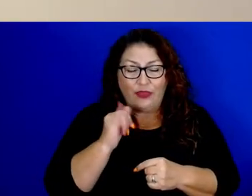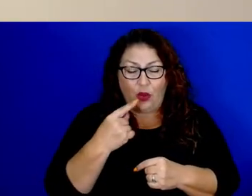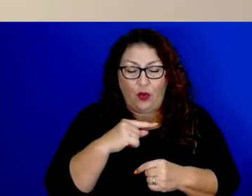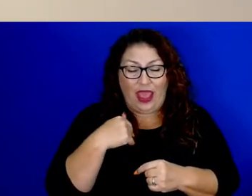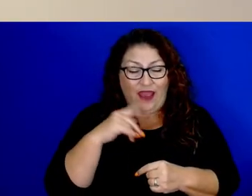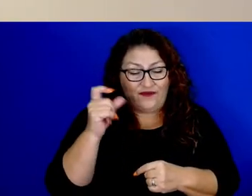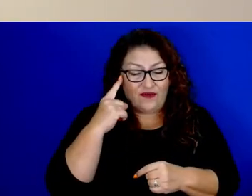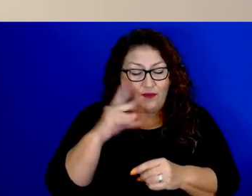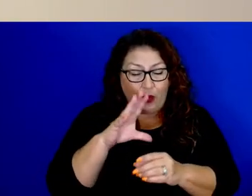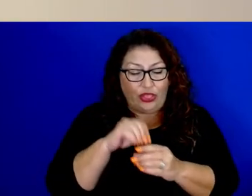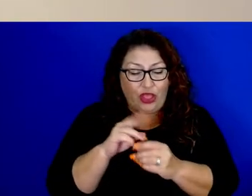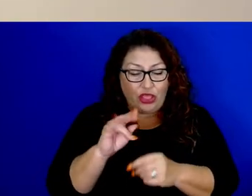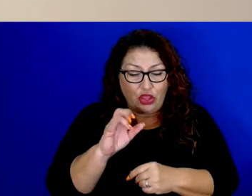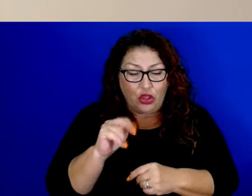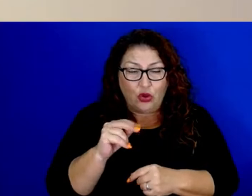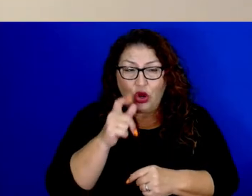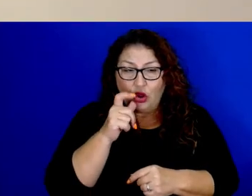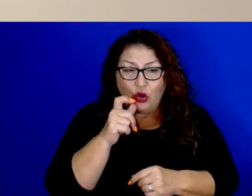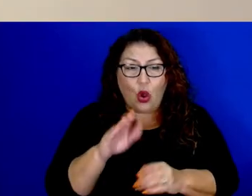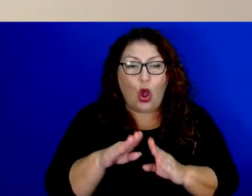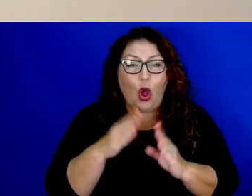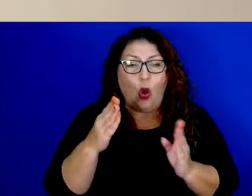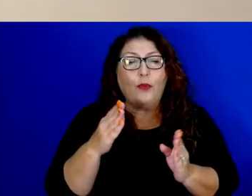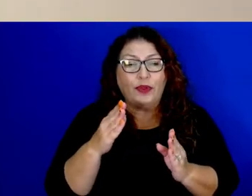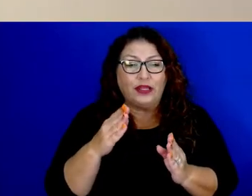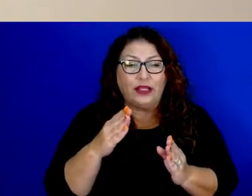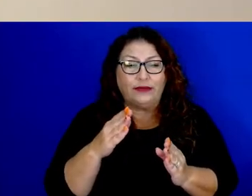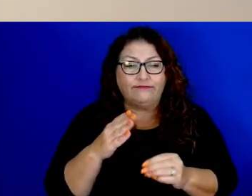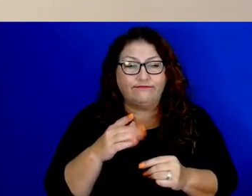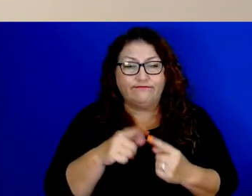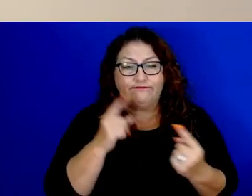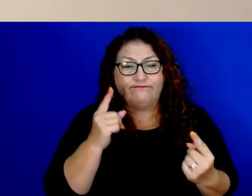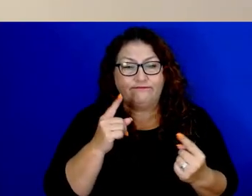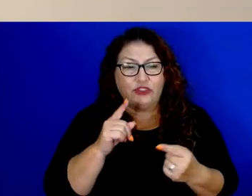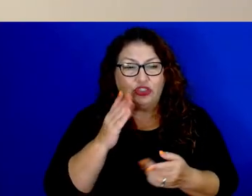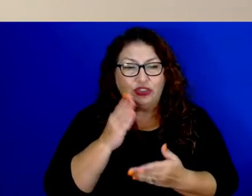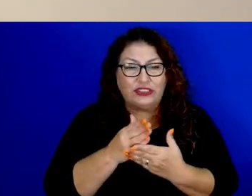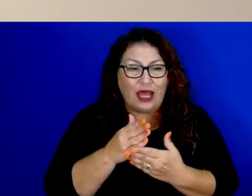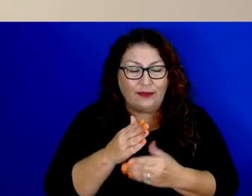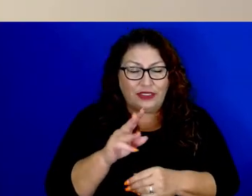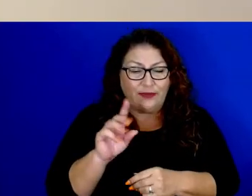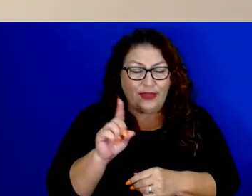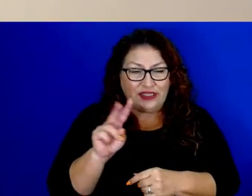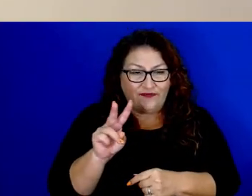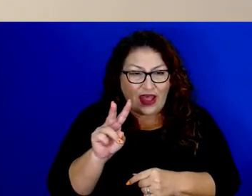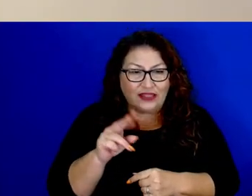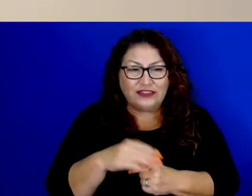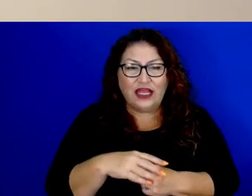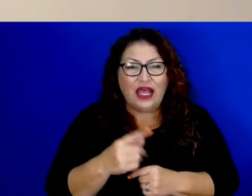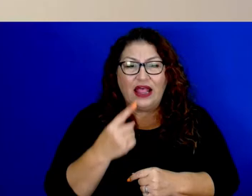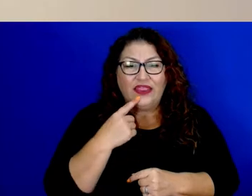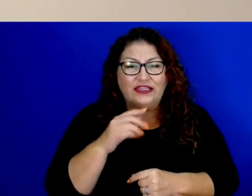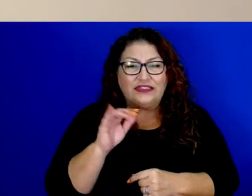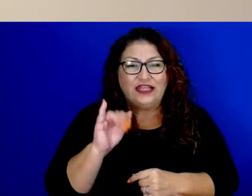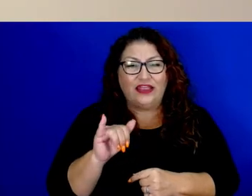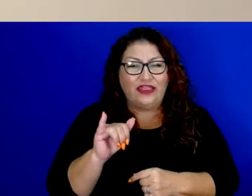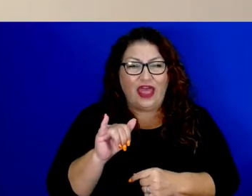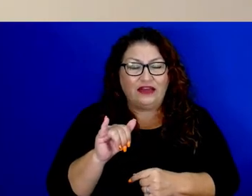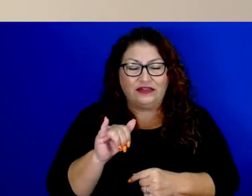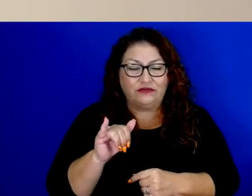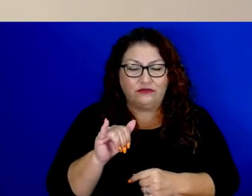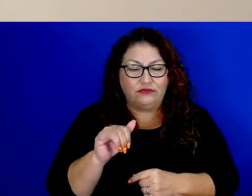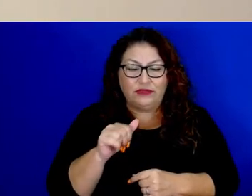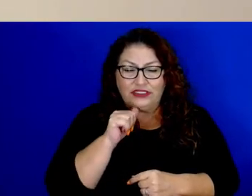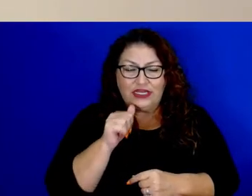openly campaign against the Istanbul Convention to stop domestic violence. They say it's against their values, as if violence could ever